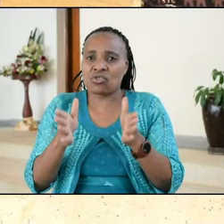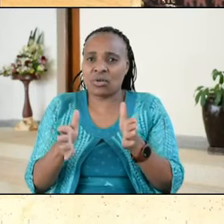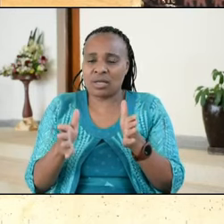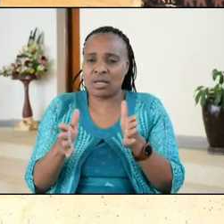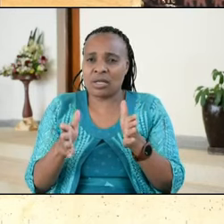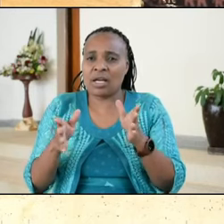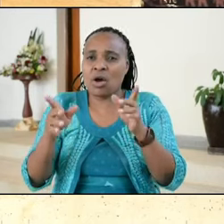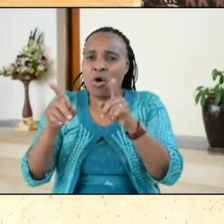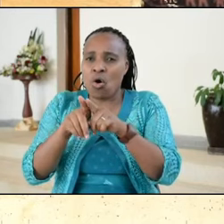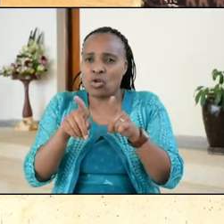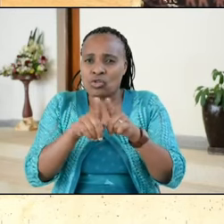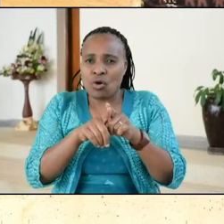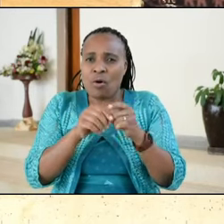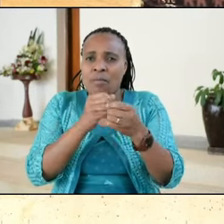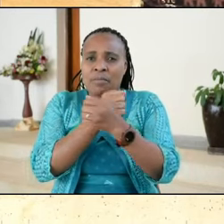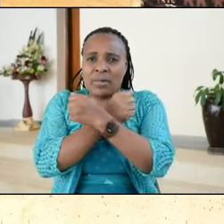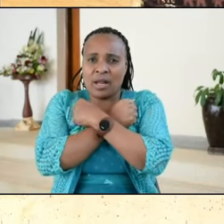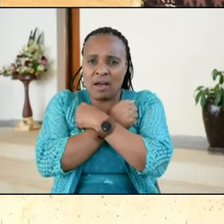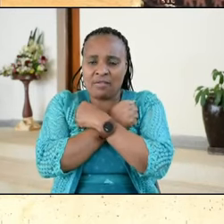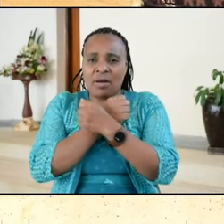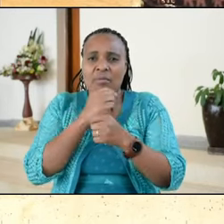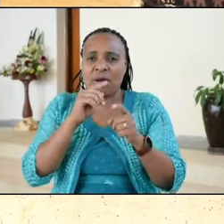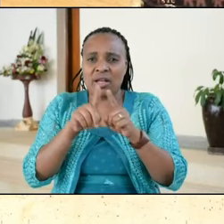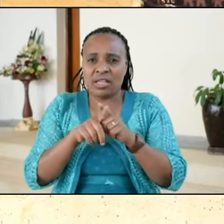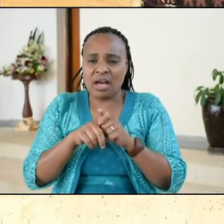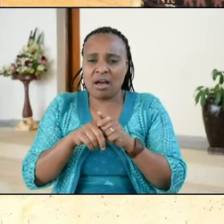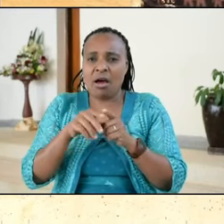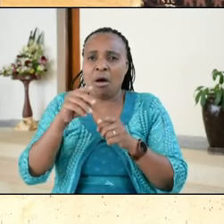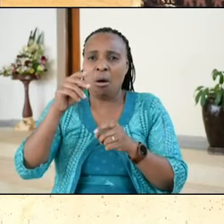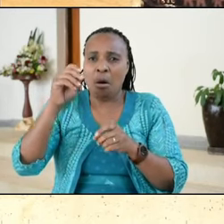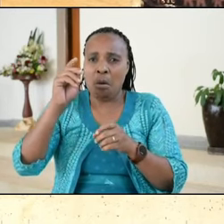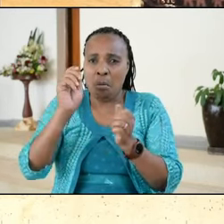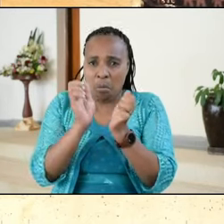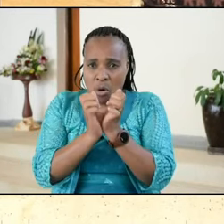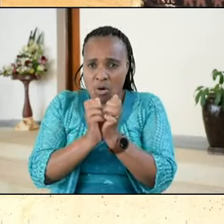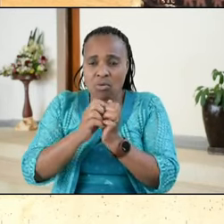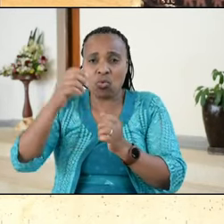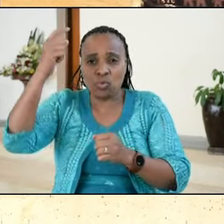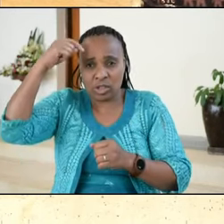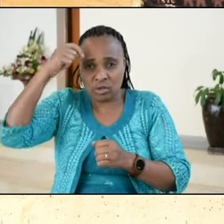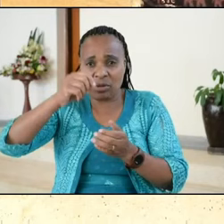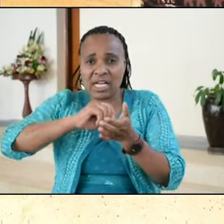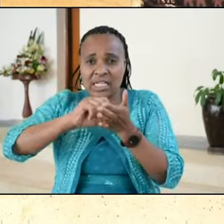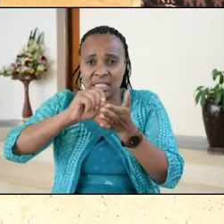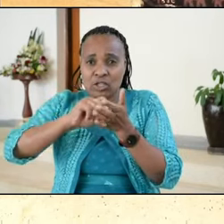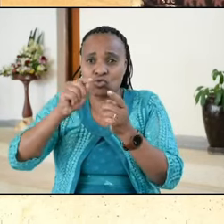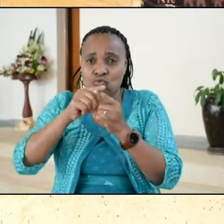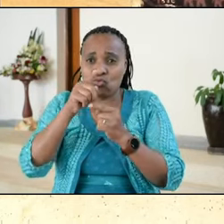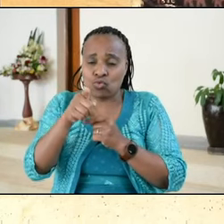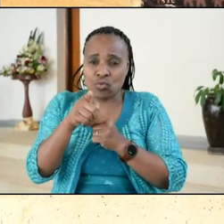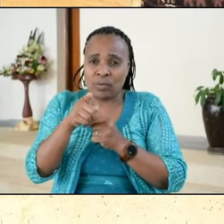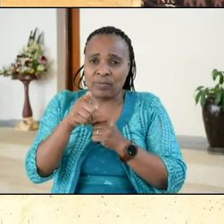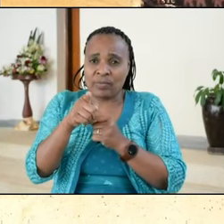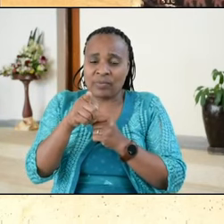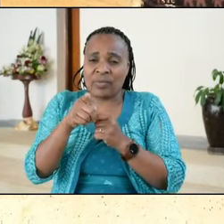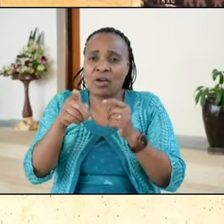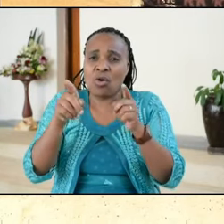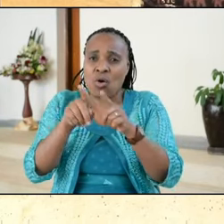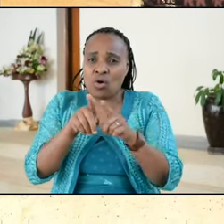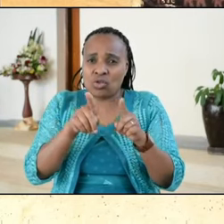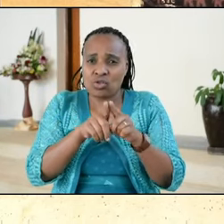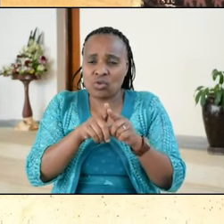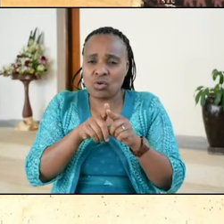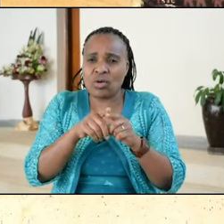as also our beloved brother Paul, according to the wisdom given to him, has written to you. As also in all